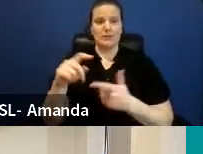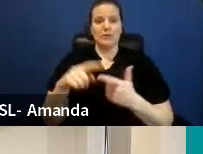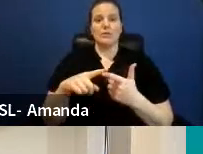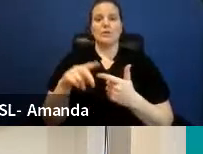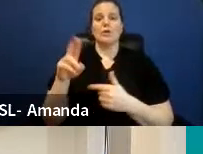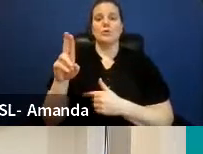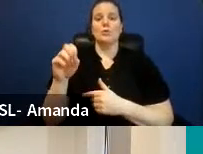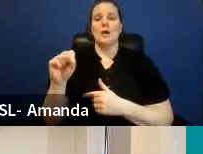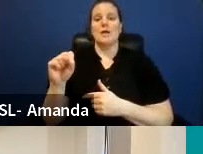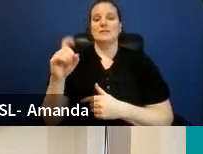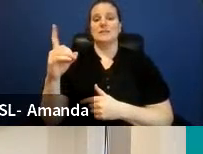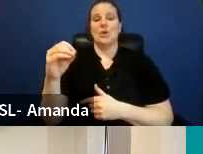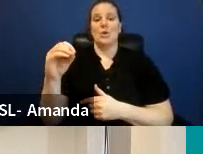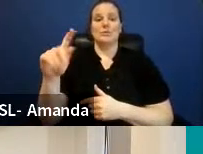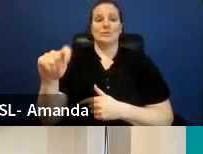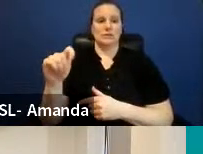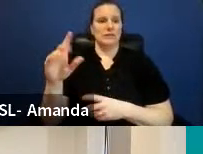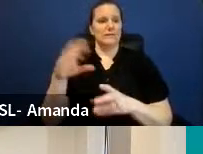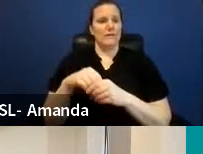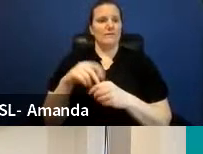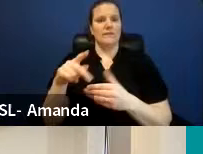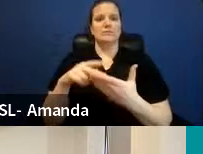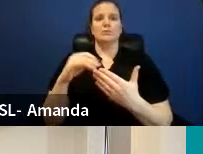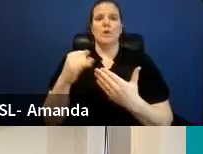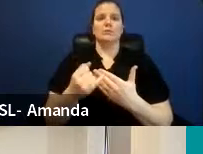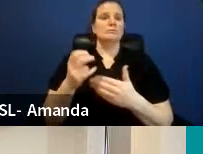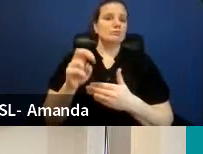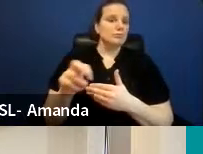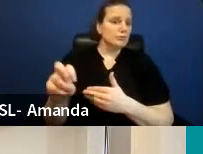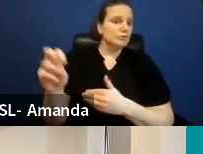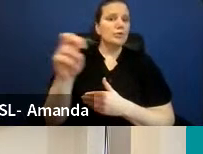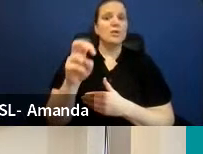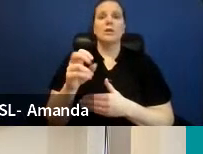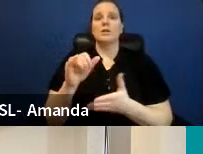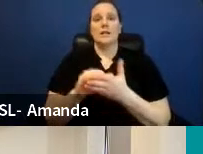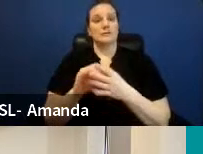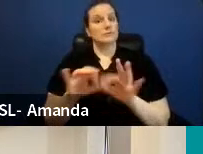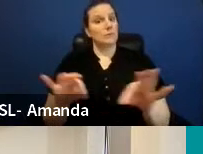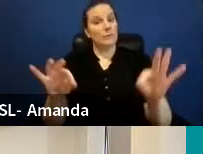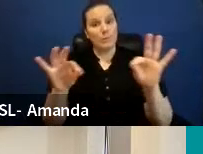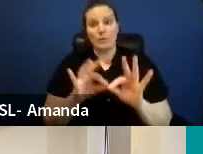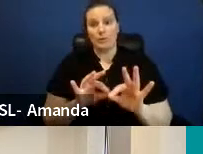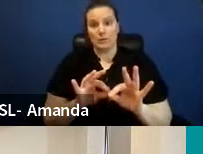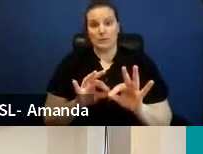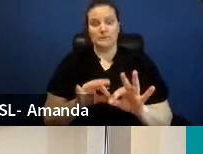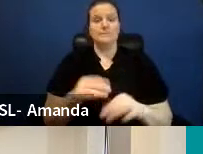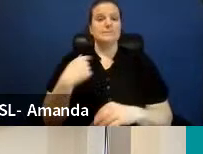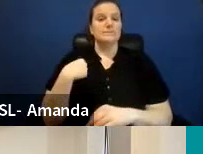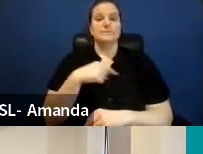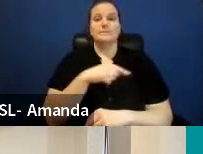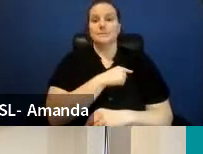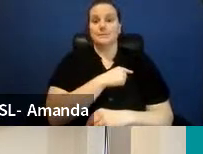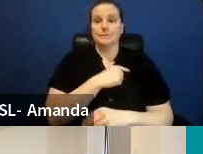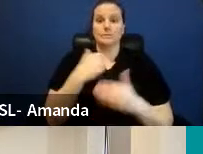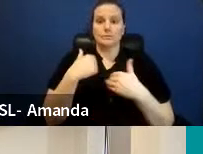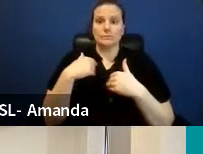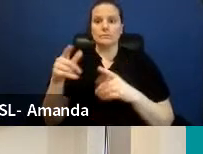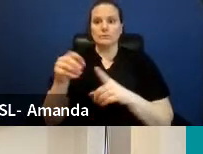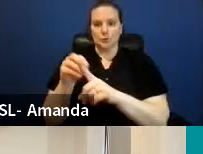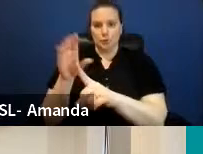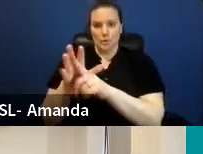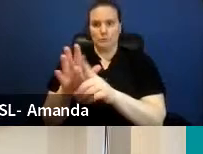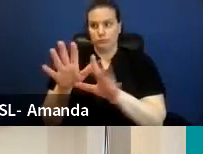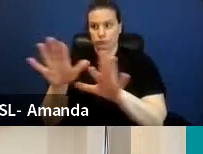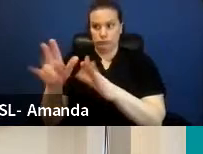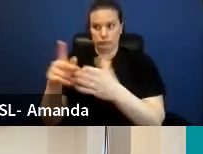around this project. To have him come out and get a tour is really critical for us to have him exposed to the